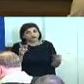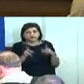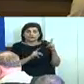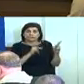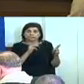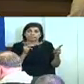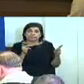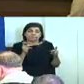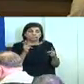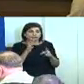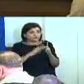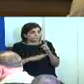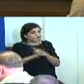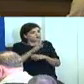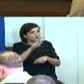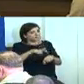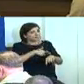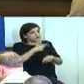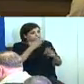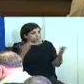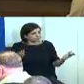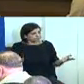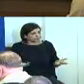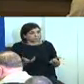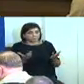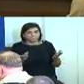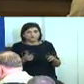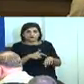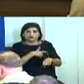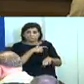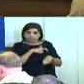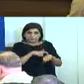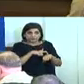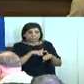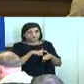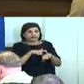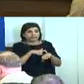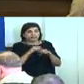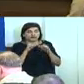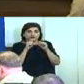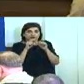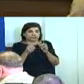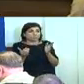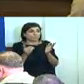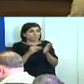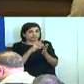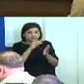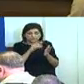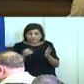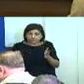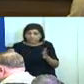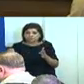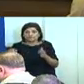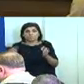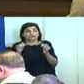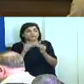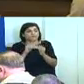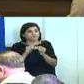have been around for a long time, we continue to re-sow on more fertile